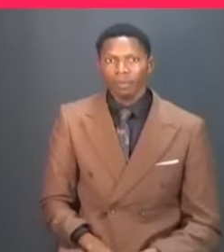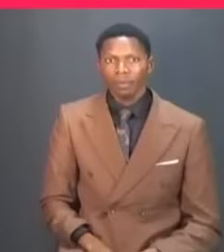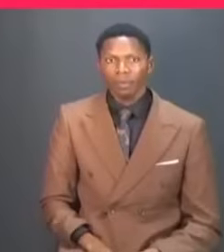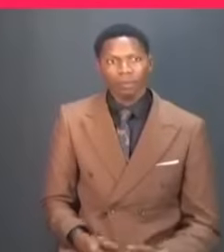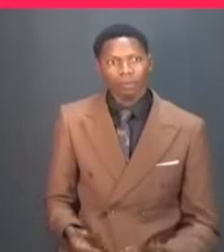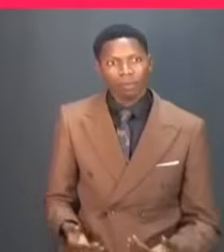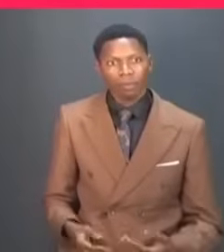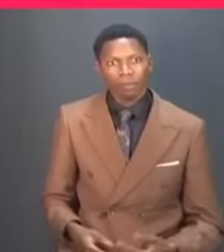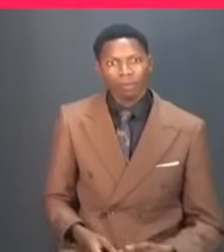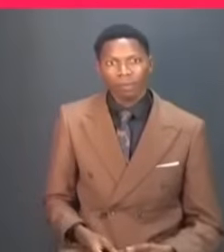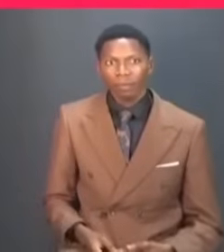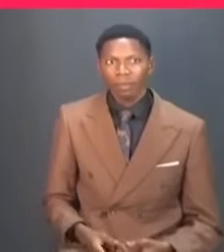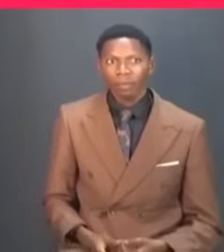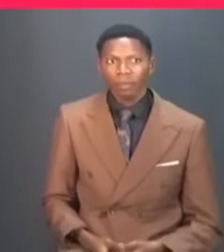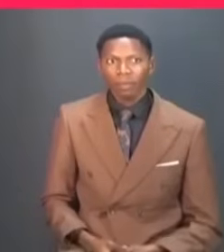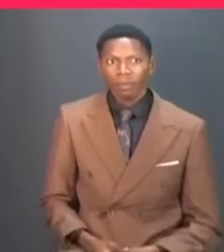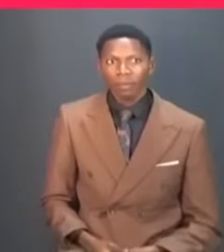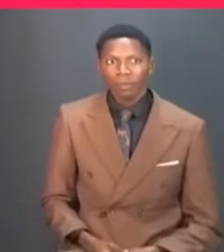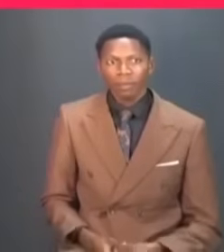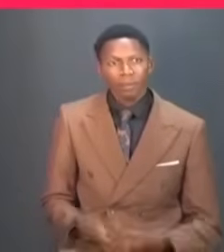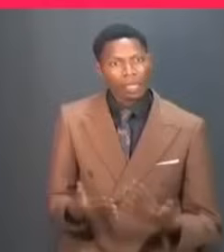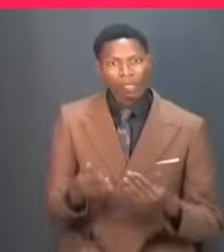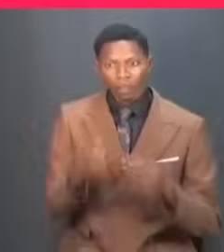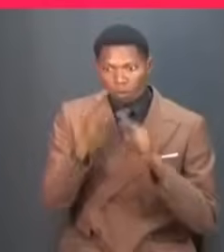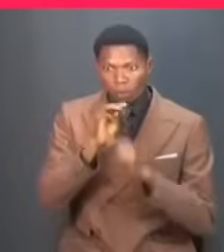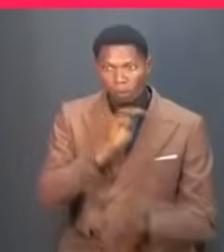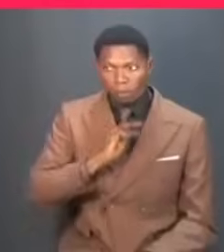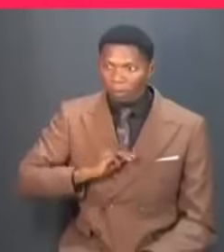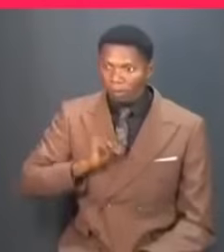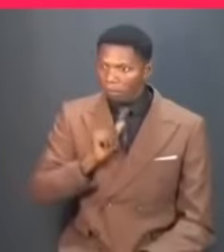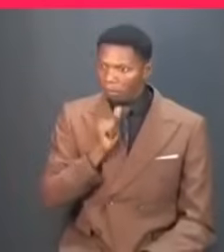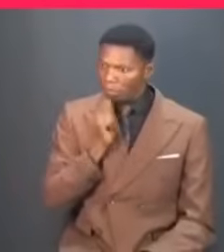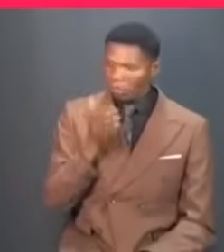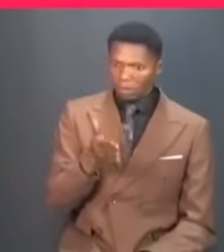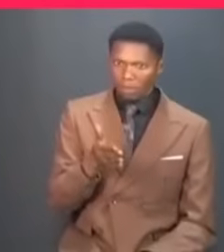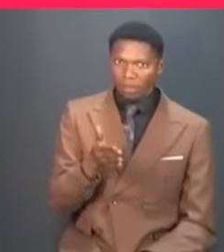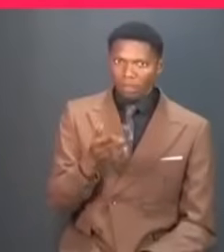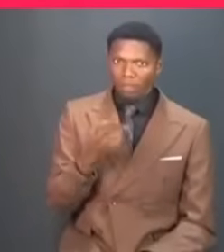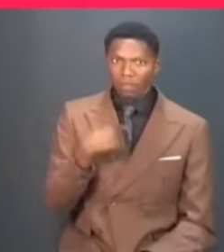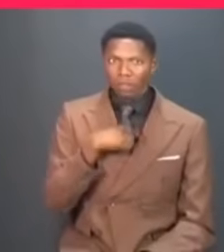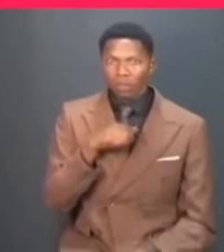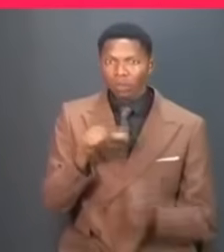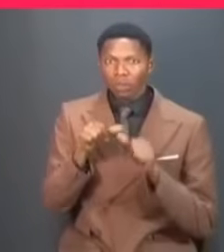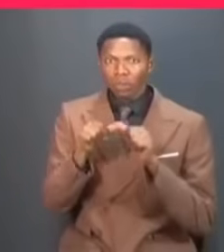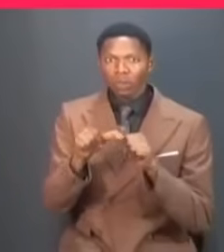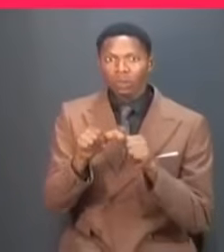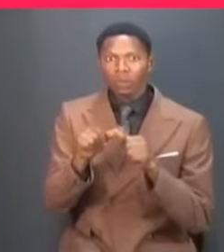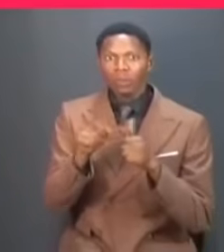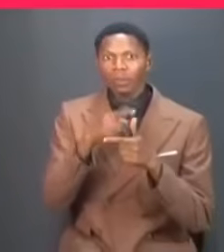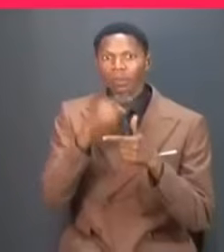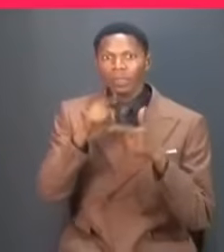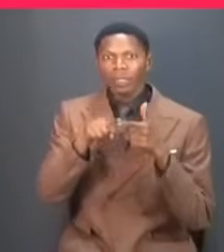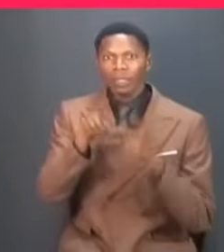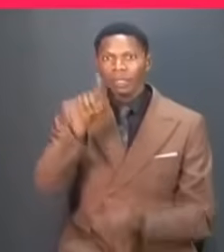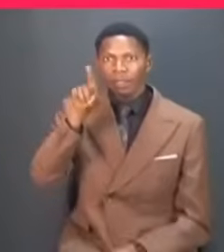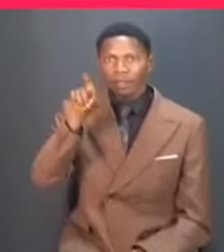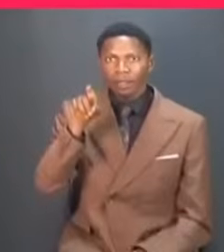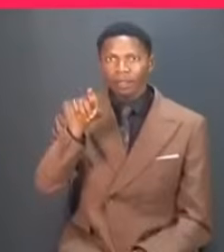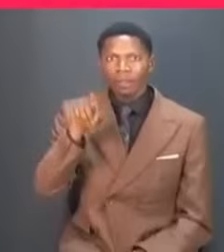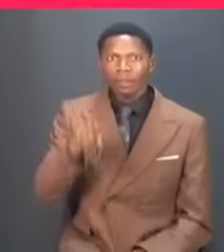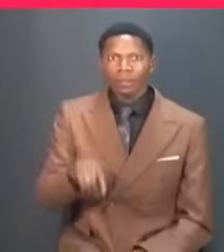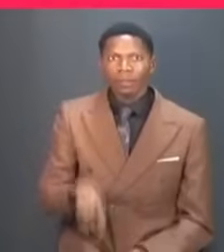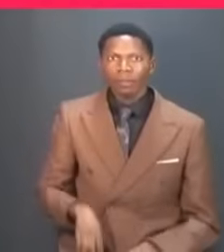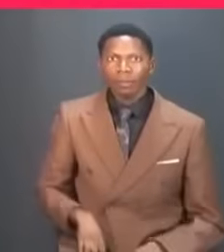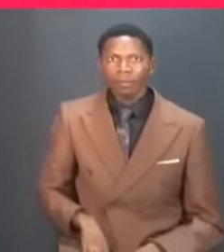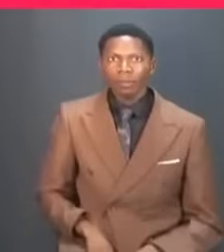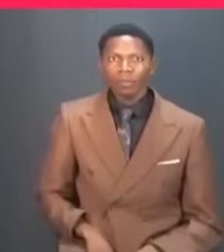Yes, since the honorable member is not available, we move on to the next question. Question